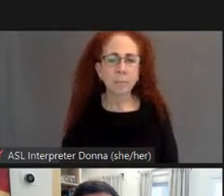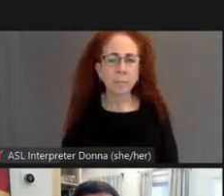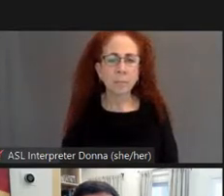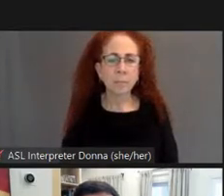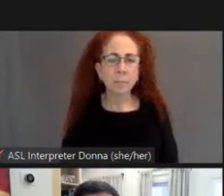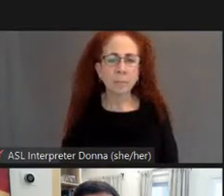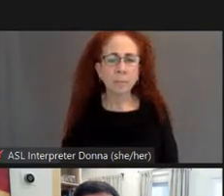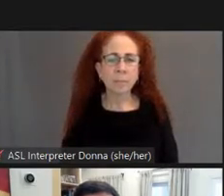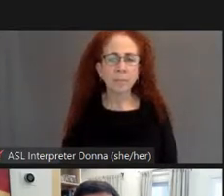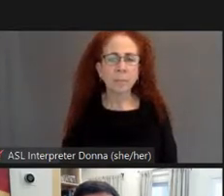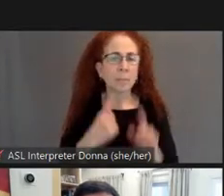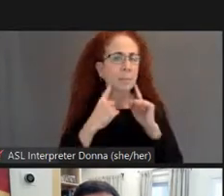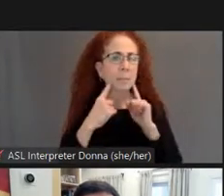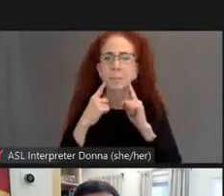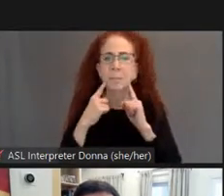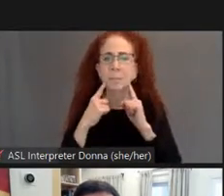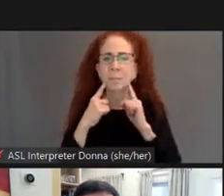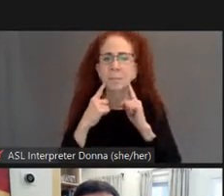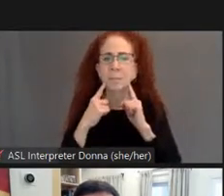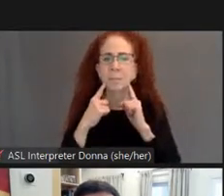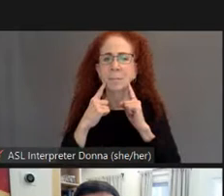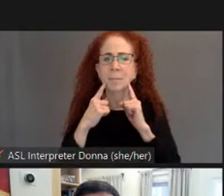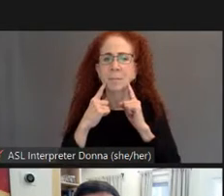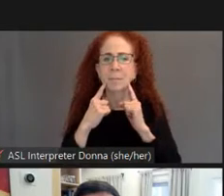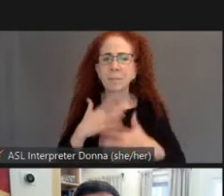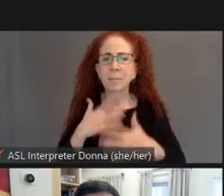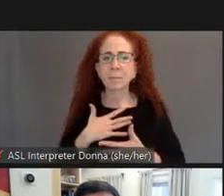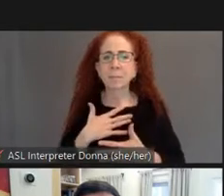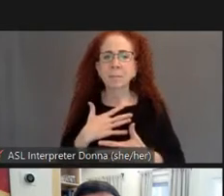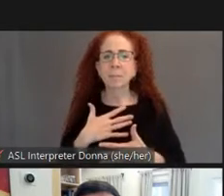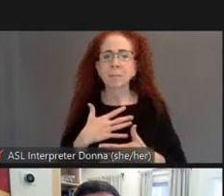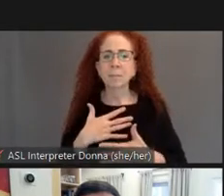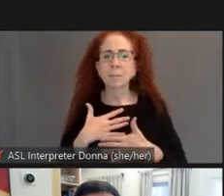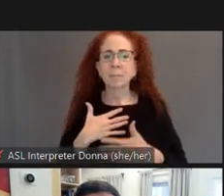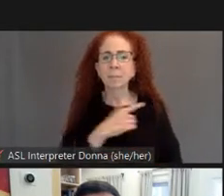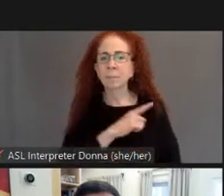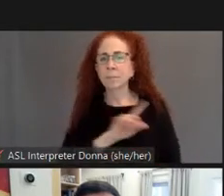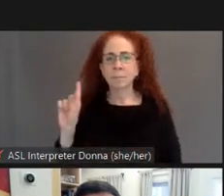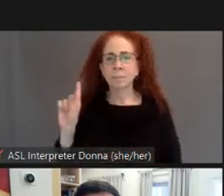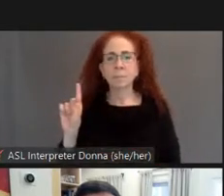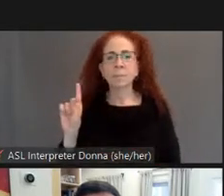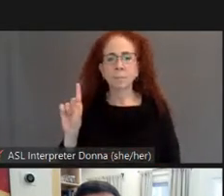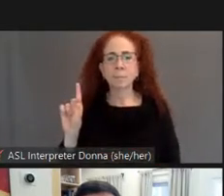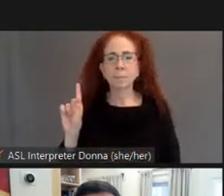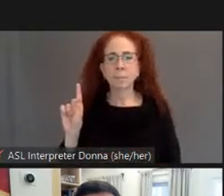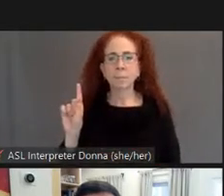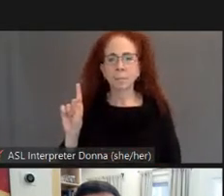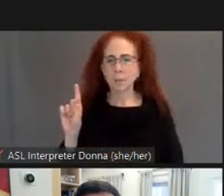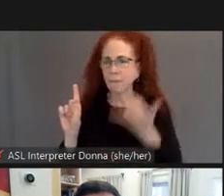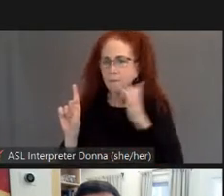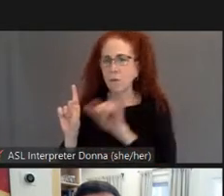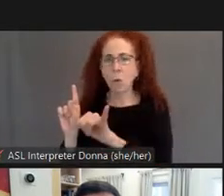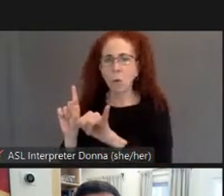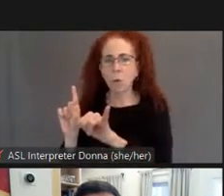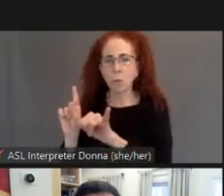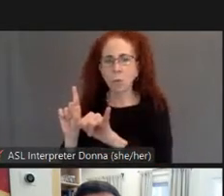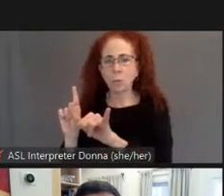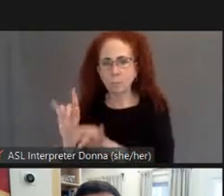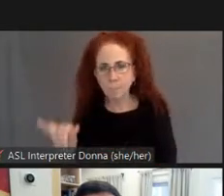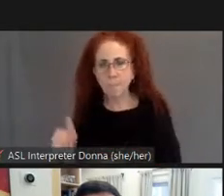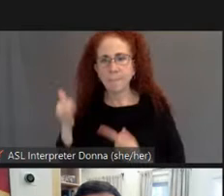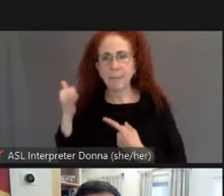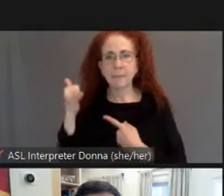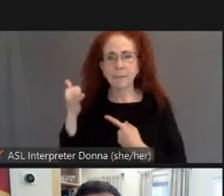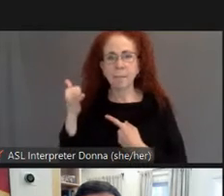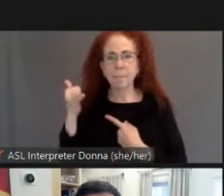Elle turns her head forward, takes a deep breath in, turns back toward the phone. She picks up the handset